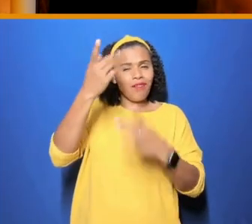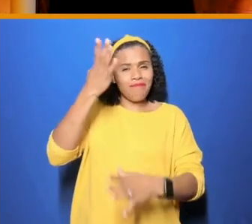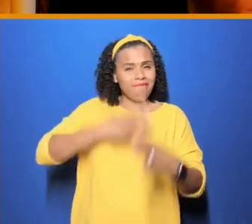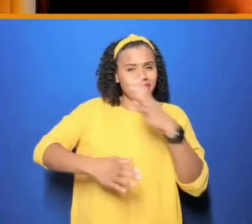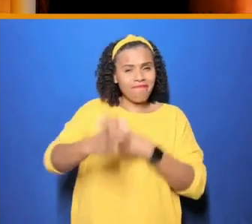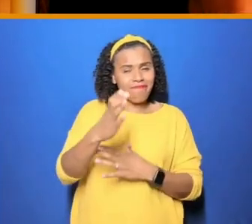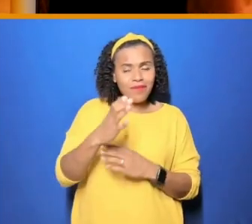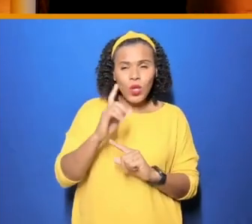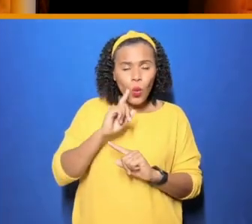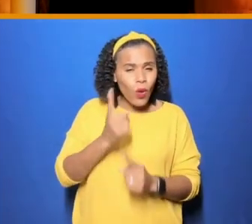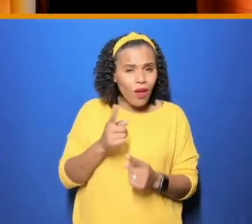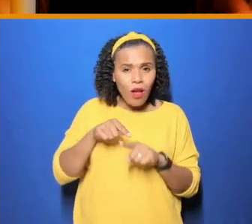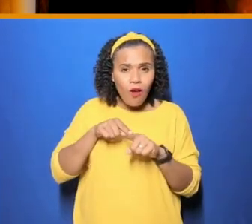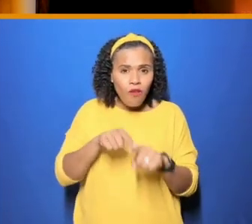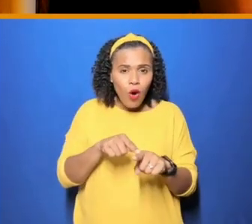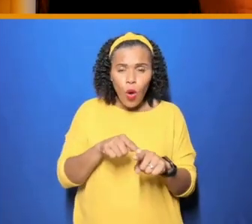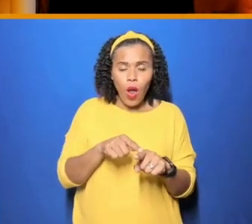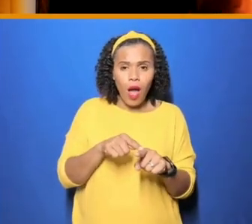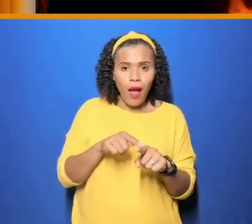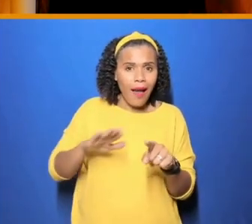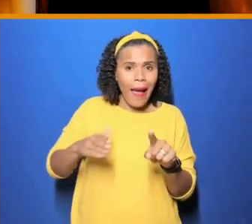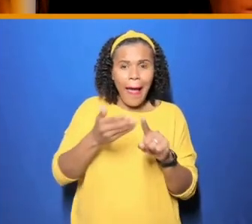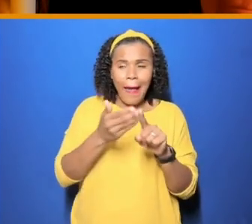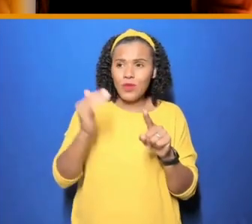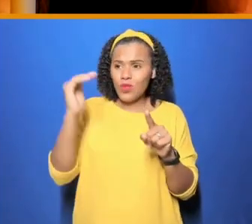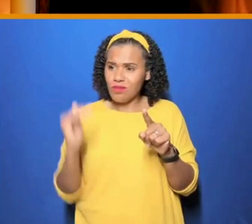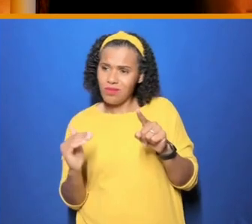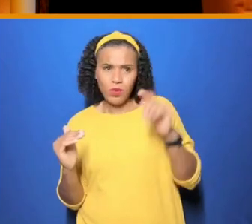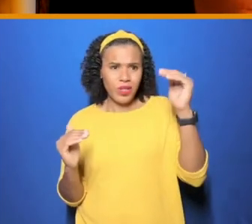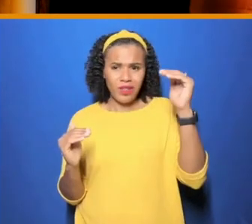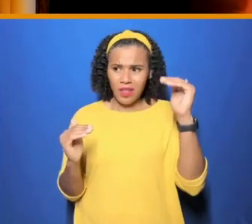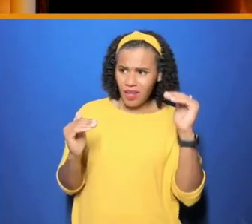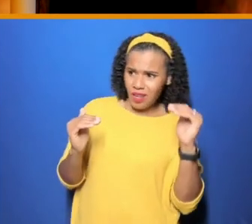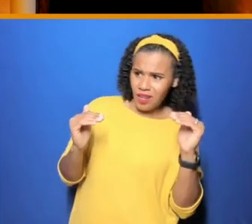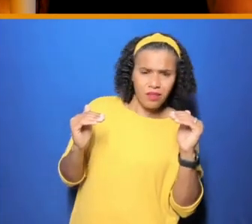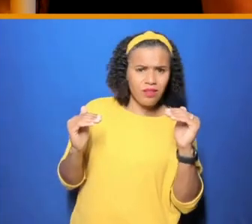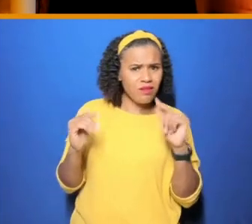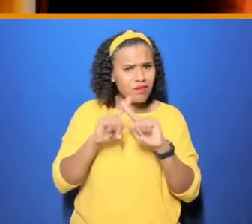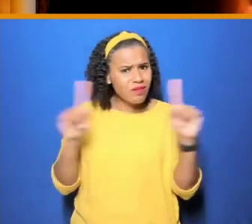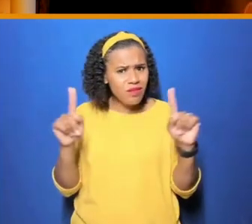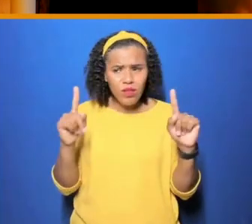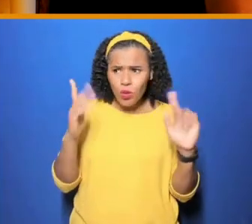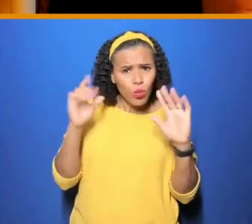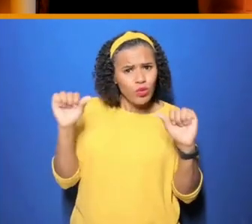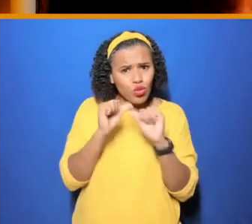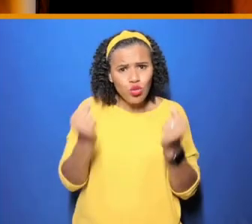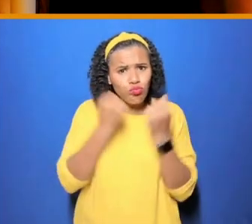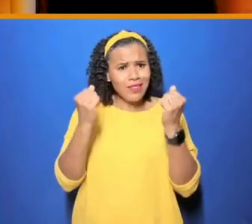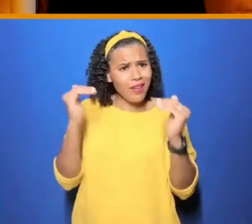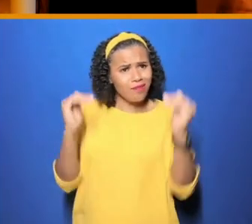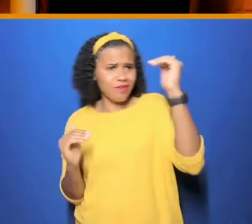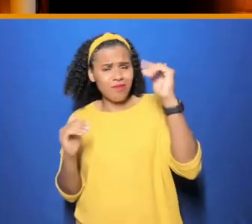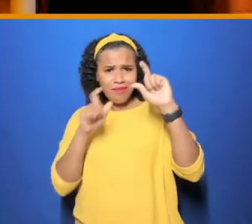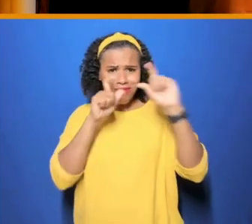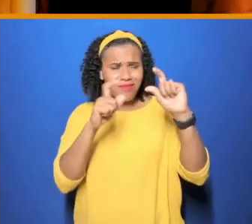following a run to the bottom here, because you have to protect your standards. And another thing that Jack pointed out is